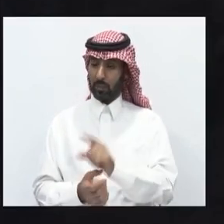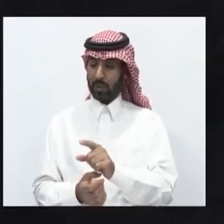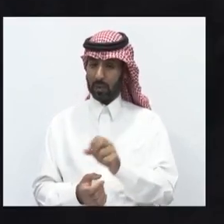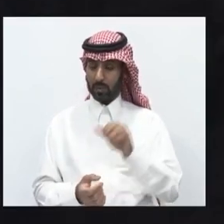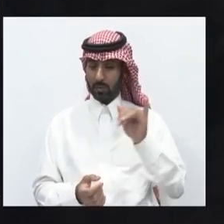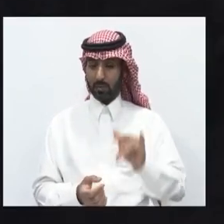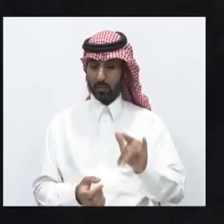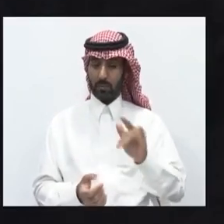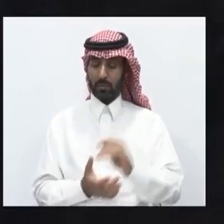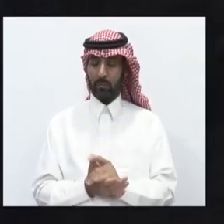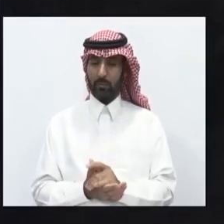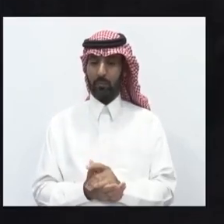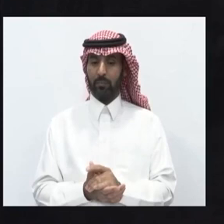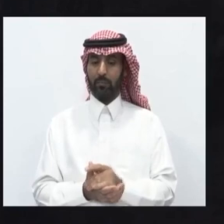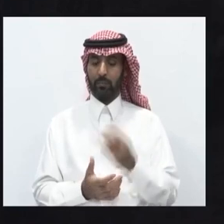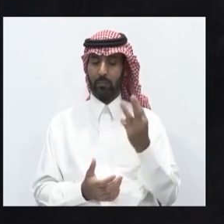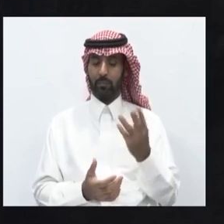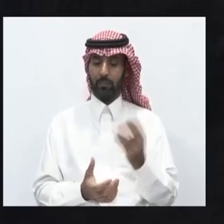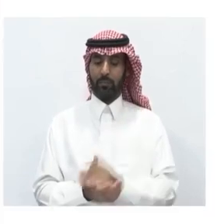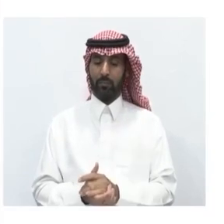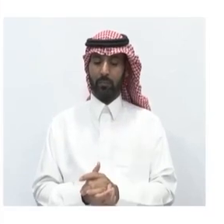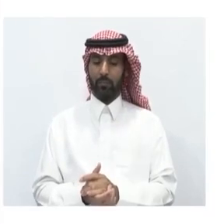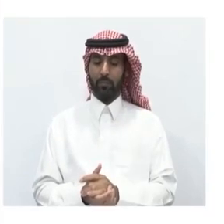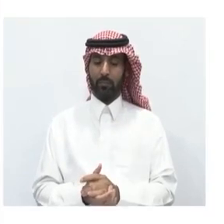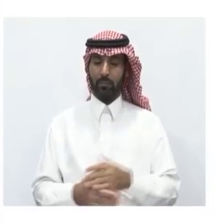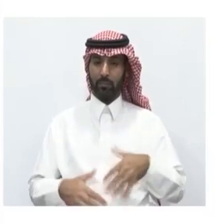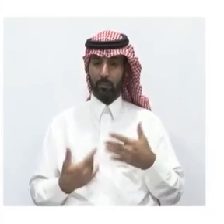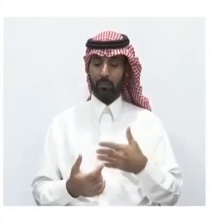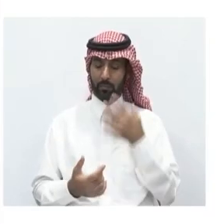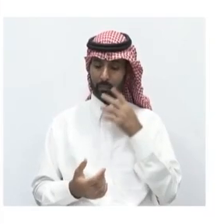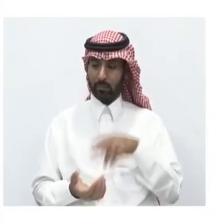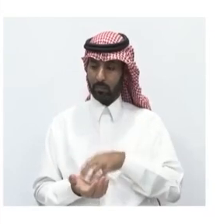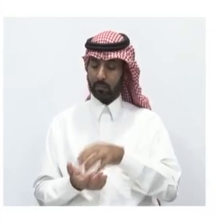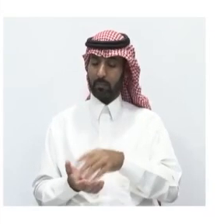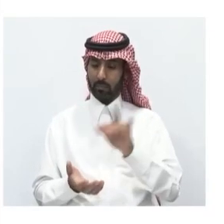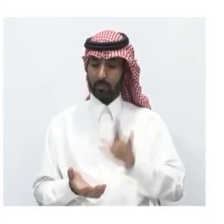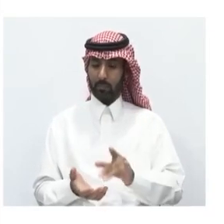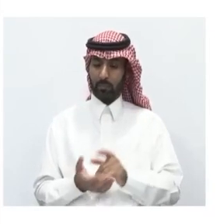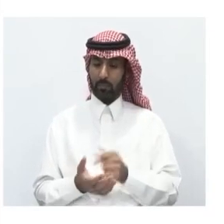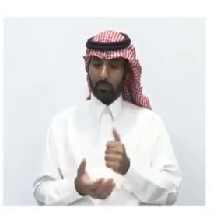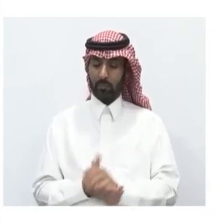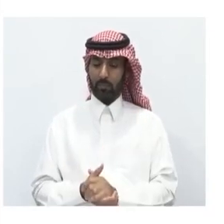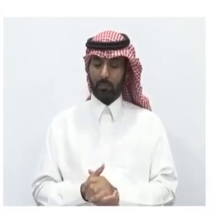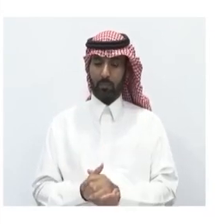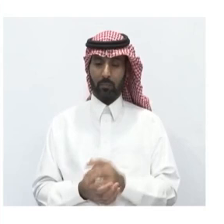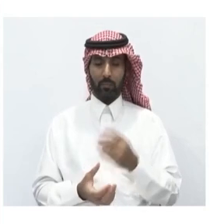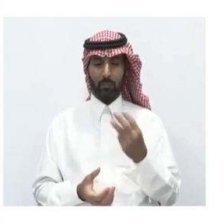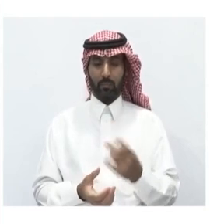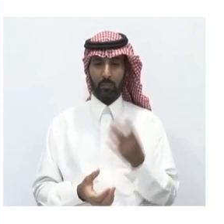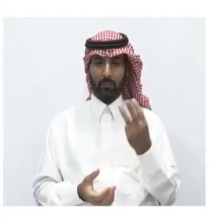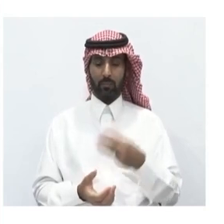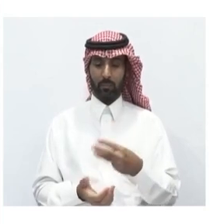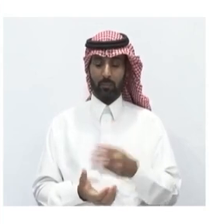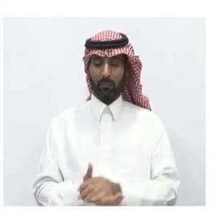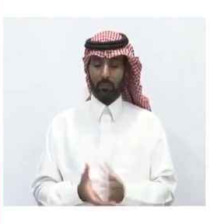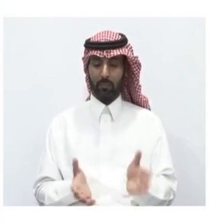seat, number three. Again, he's happy that he will get the seat he wanted, which was actually his